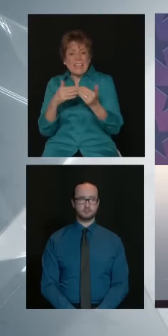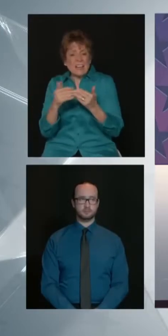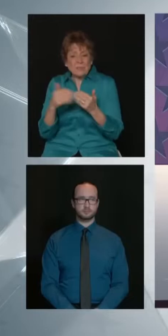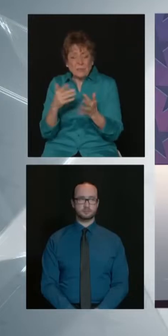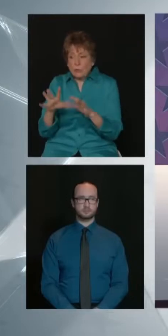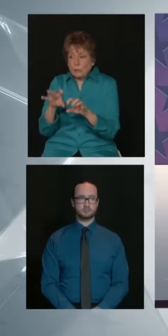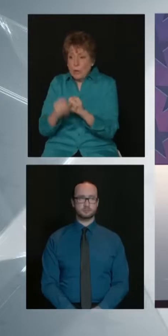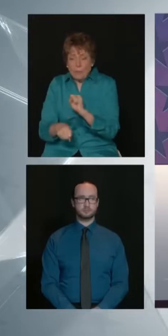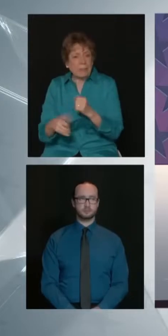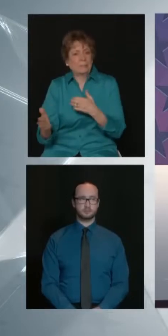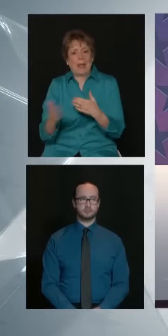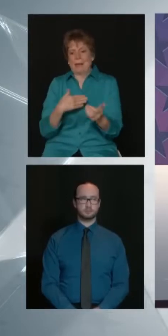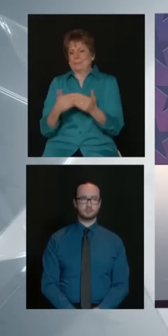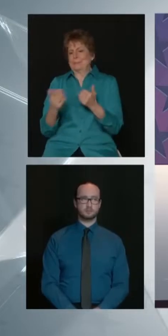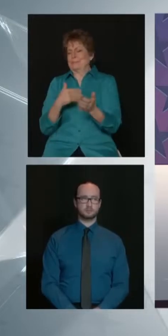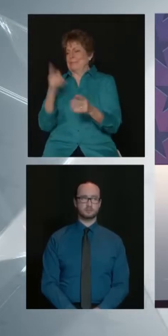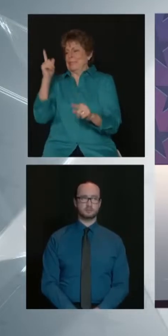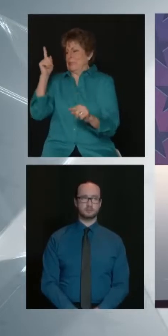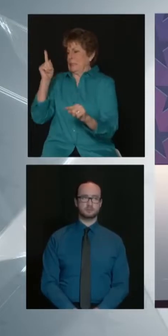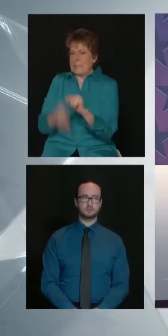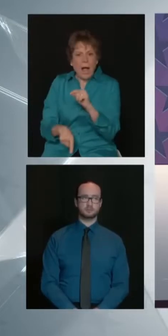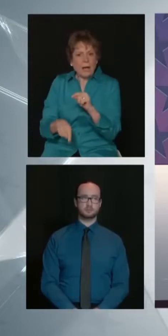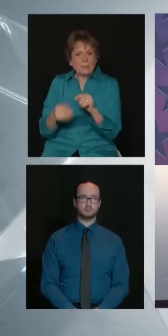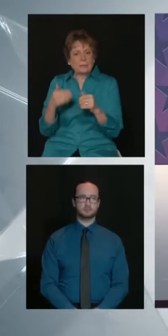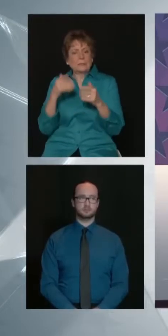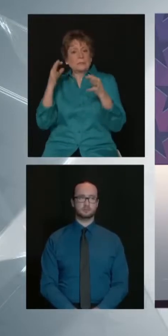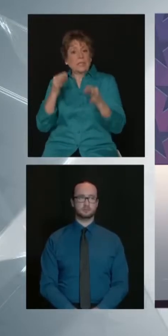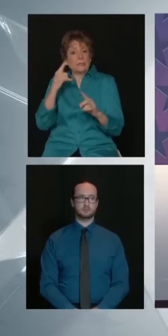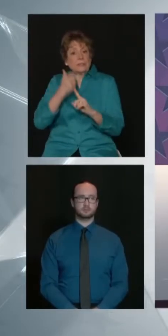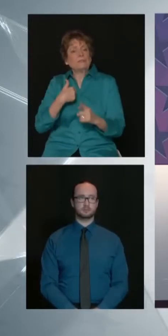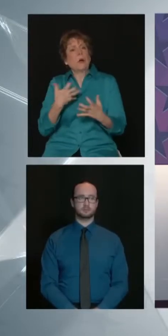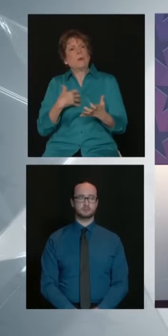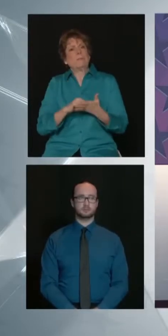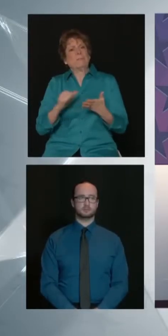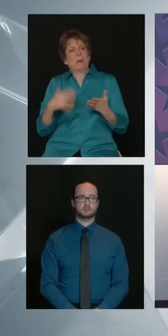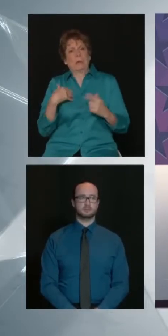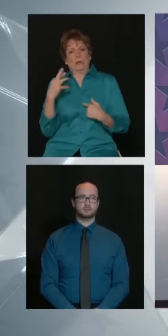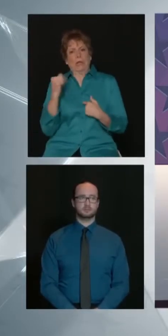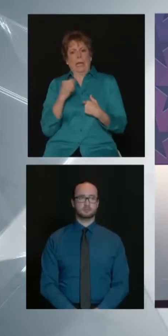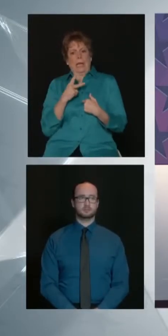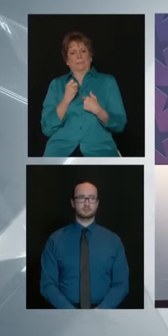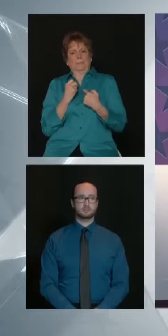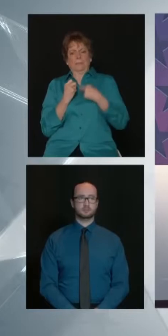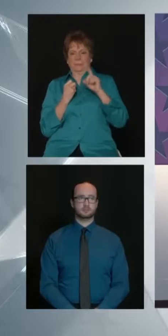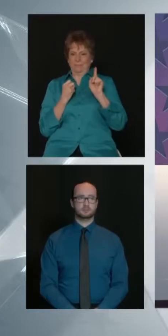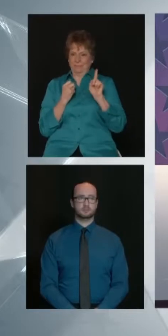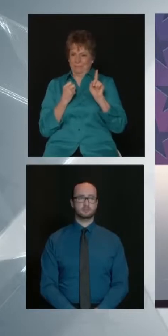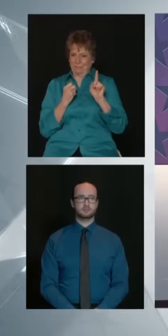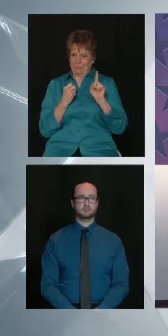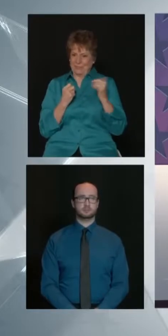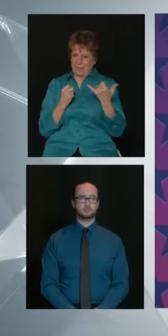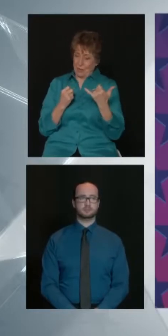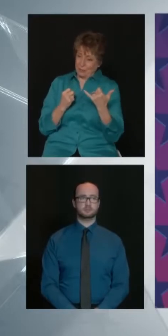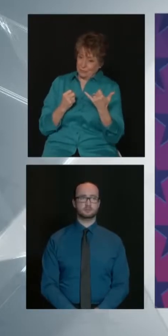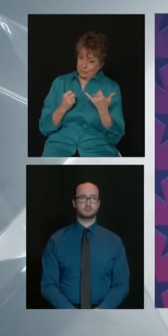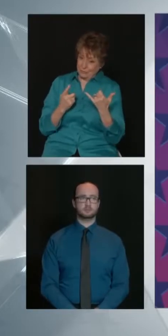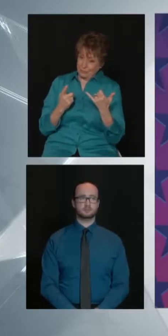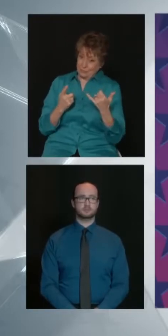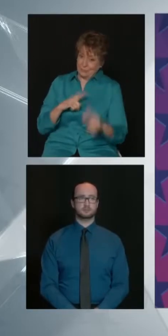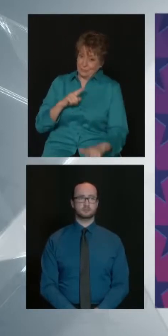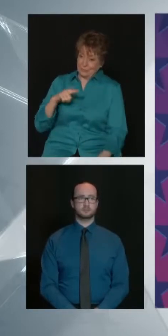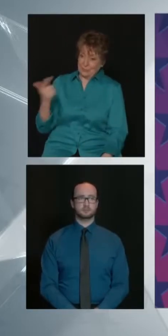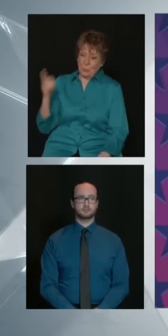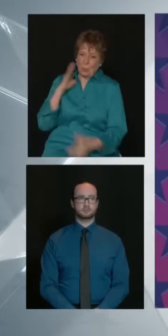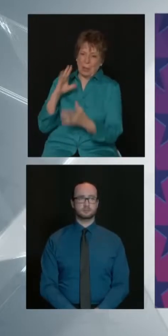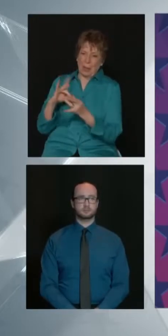the option to make this decision. Now, in a second, he's going to tell you that this isn't true. But folks,